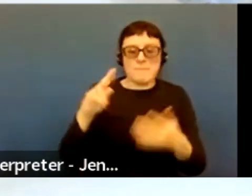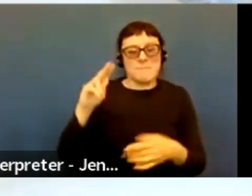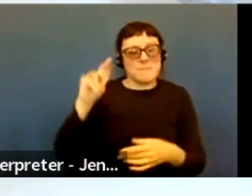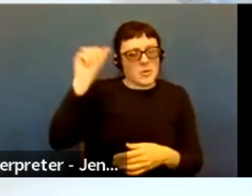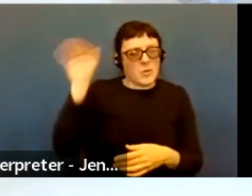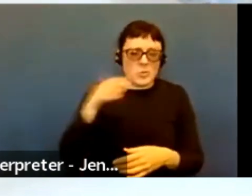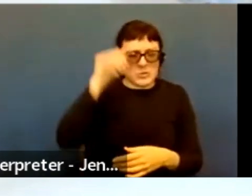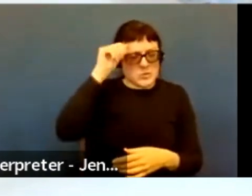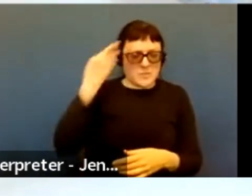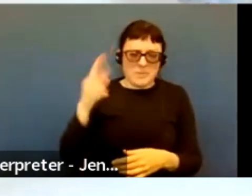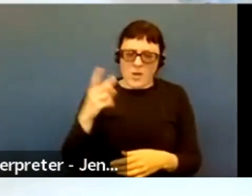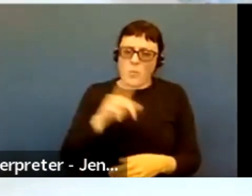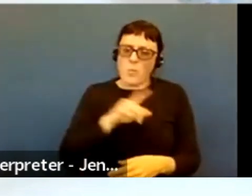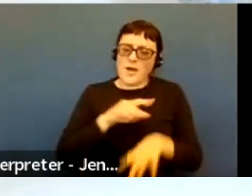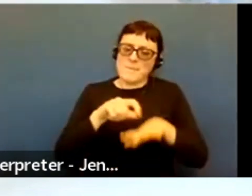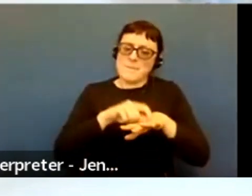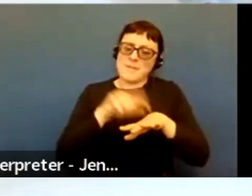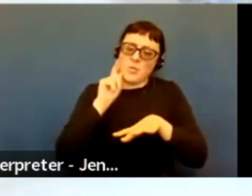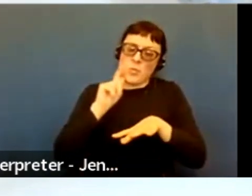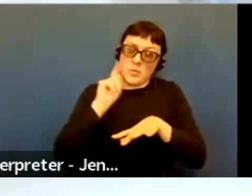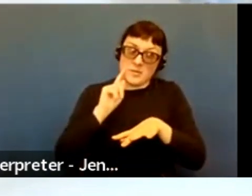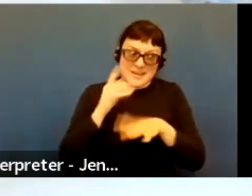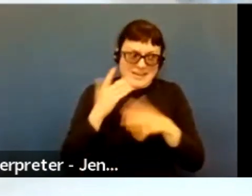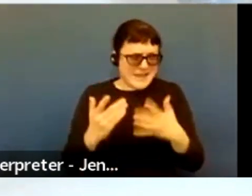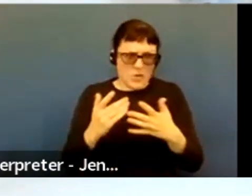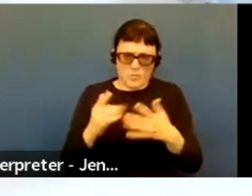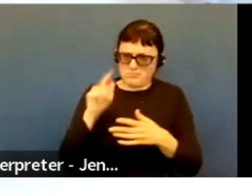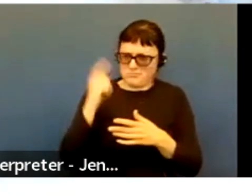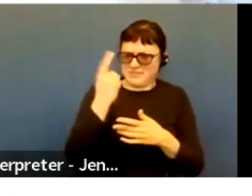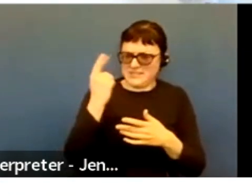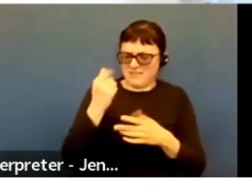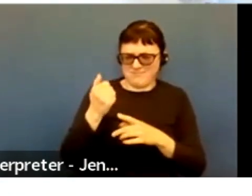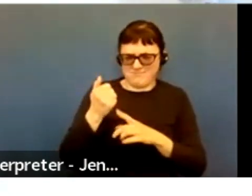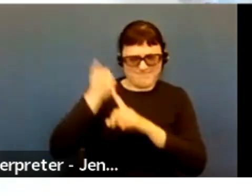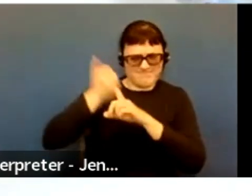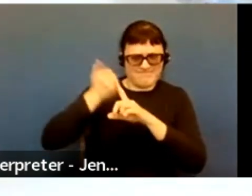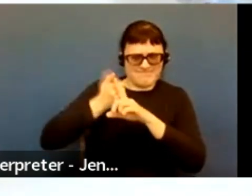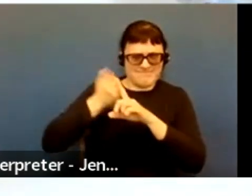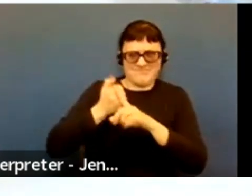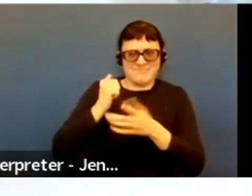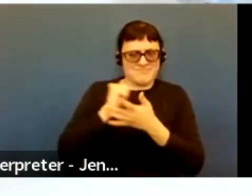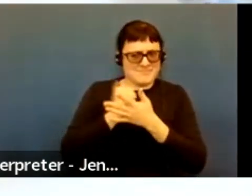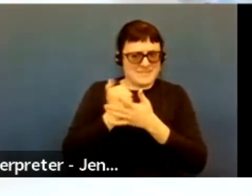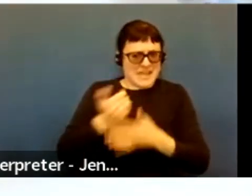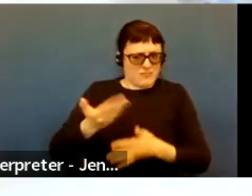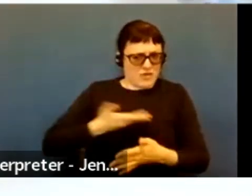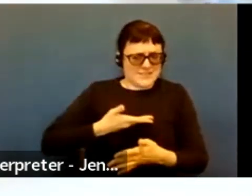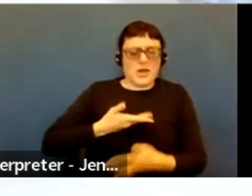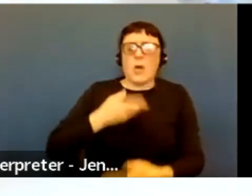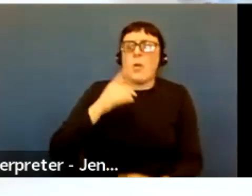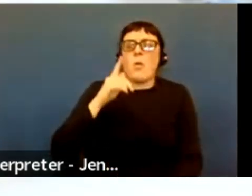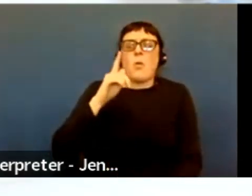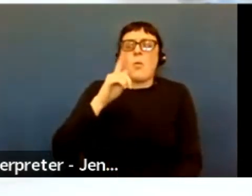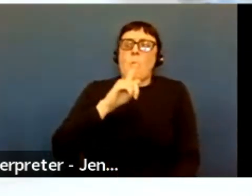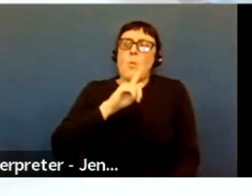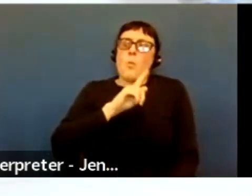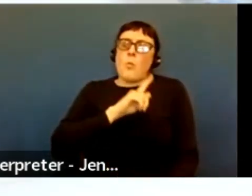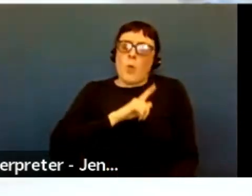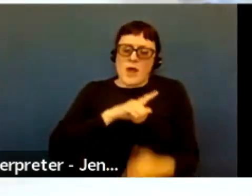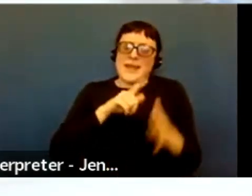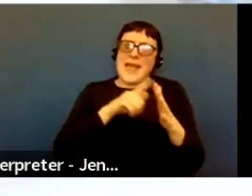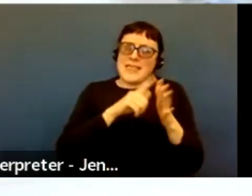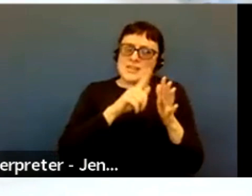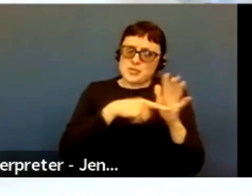Why did he feel somebody who is super queer and super, now super a super advocate? What were the impulses